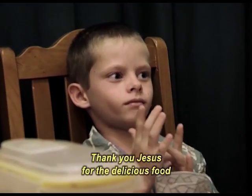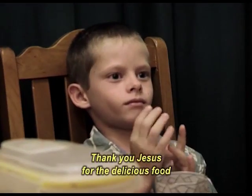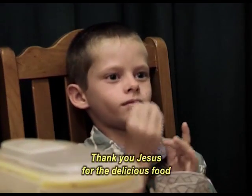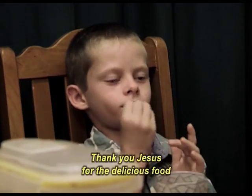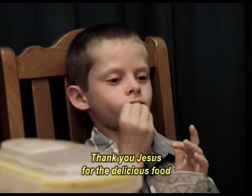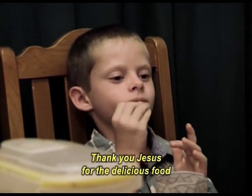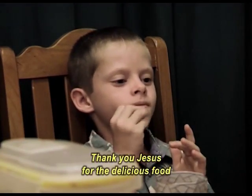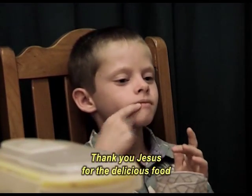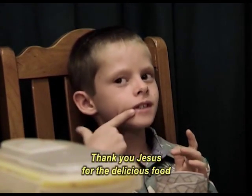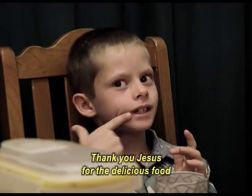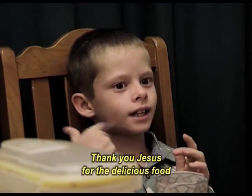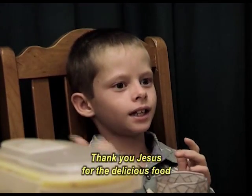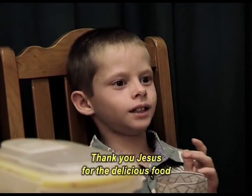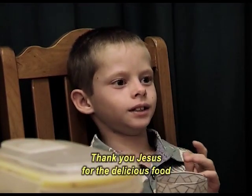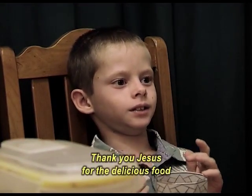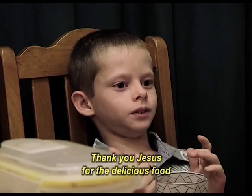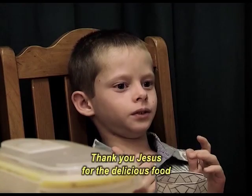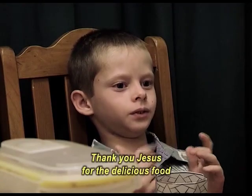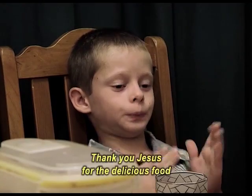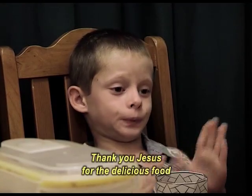Thank you, Jesus, for the delicious food.